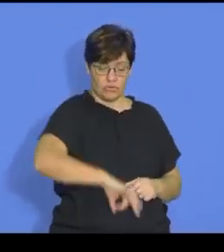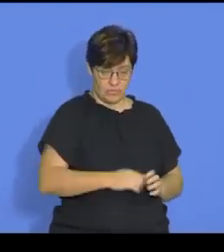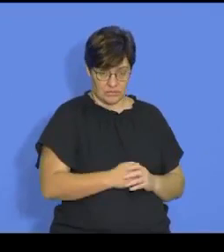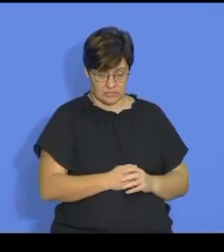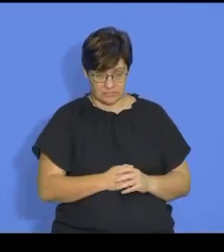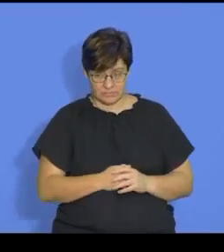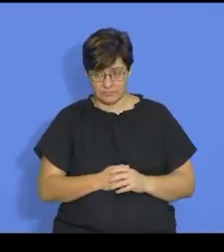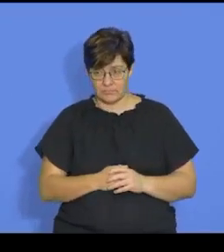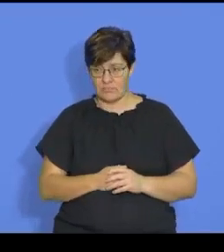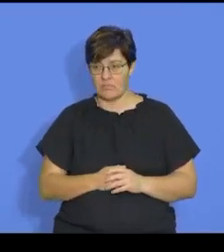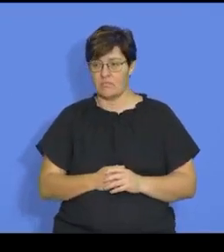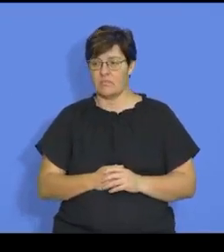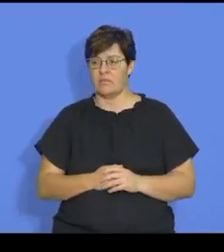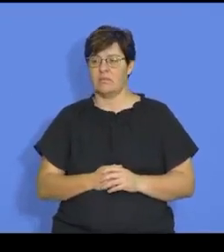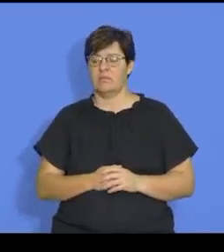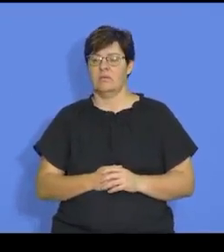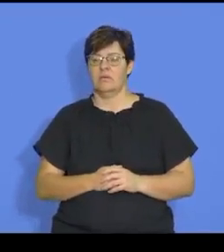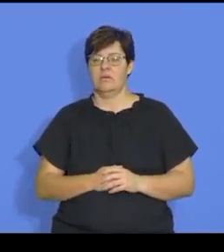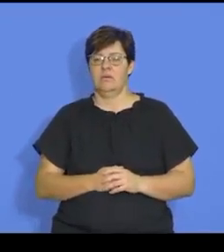by Craig. That's what we did.